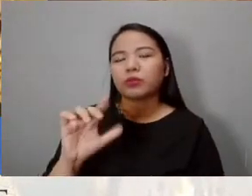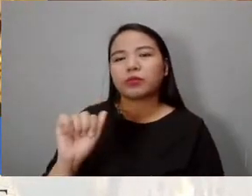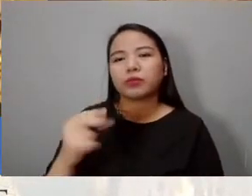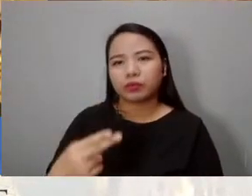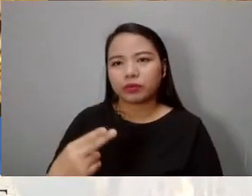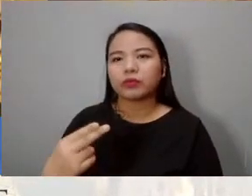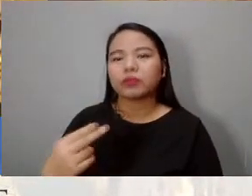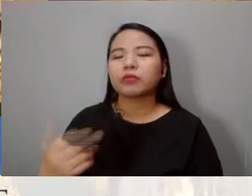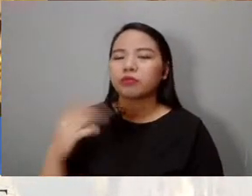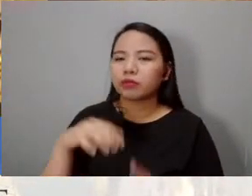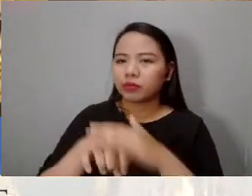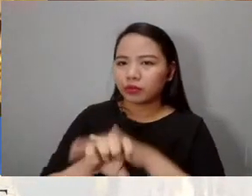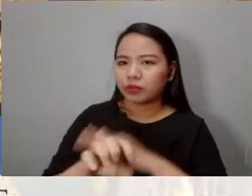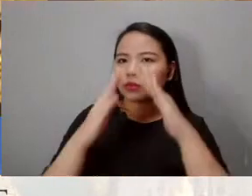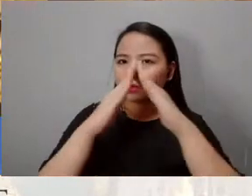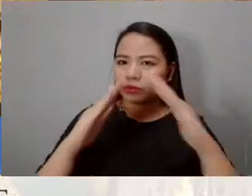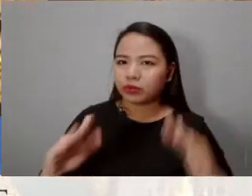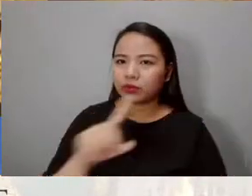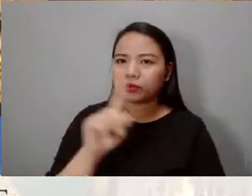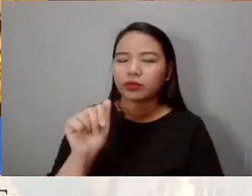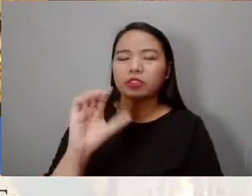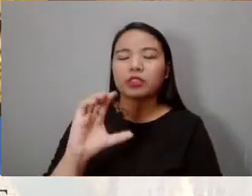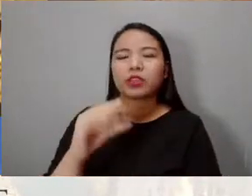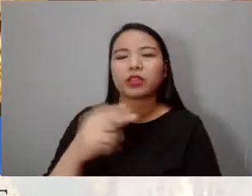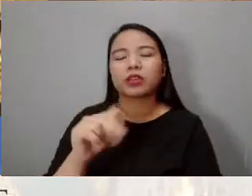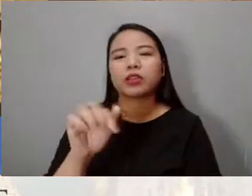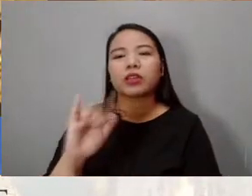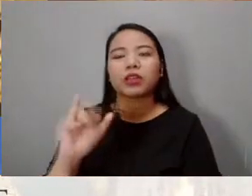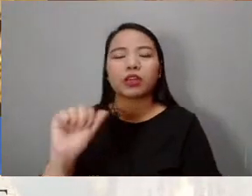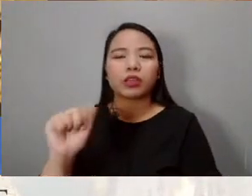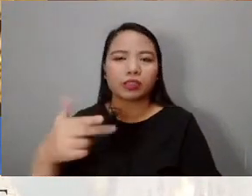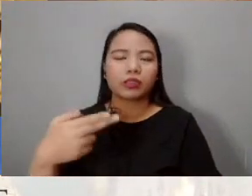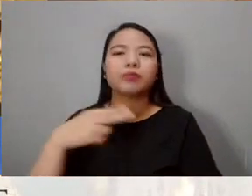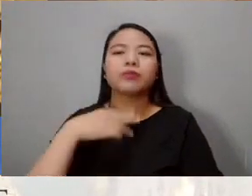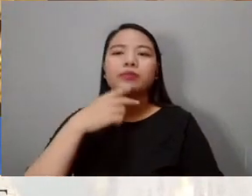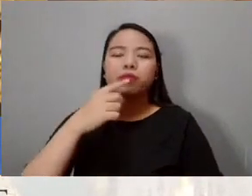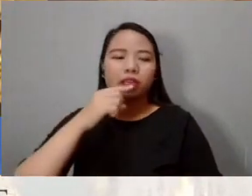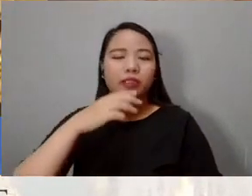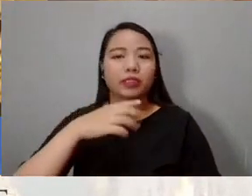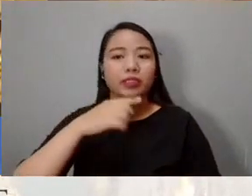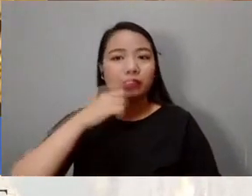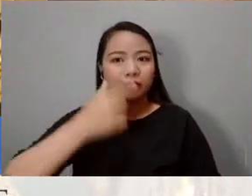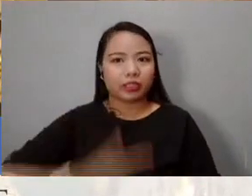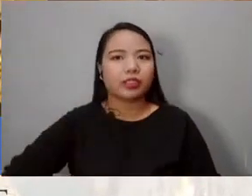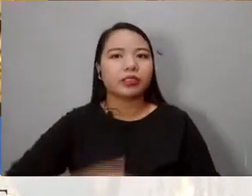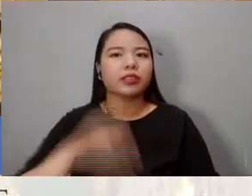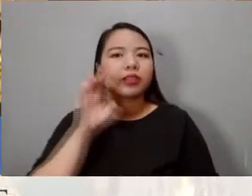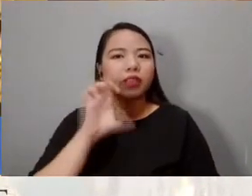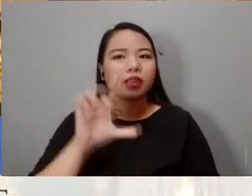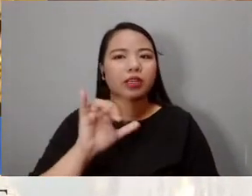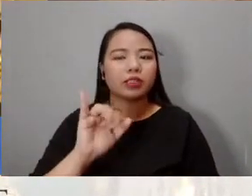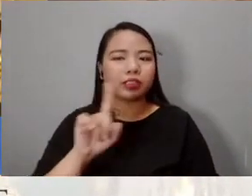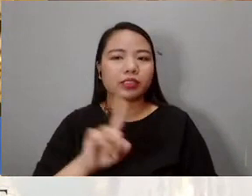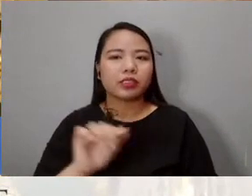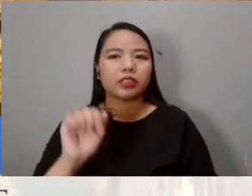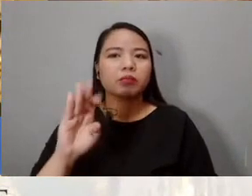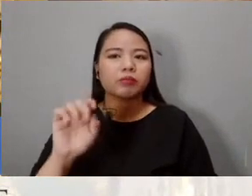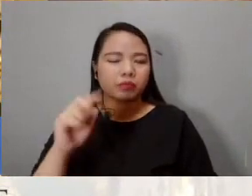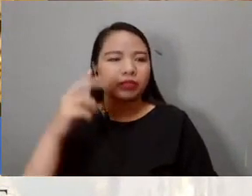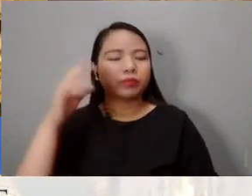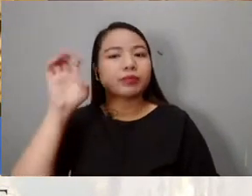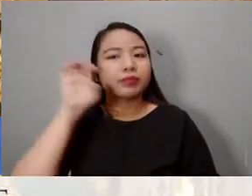the house of Zechariah and greeted Elizabeth. When Elizabeth heard Mary's